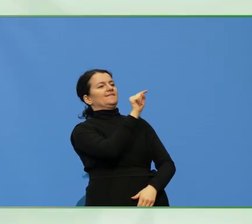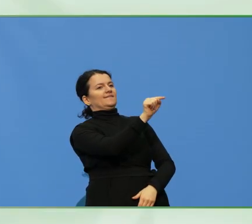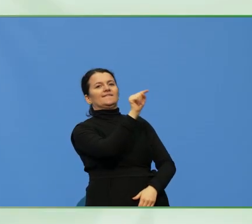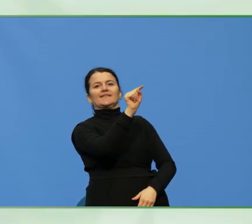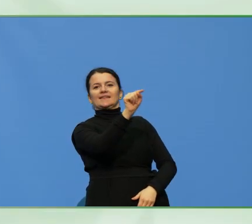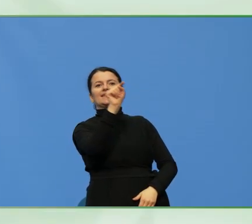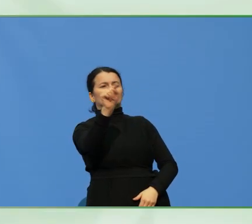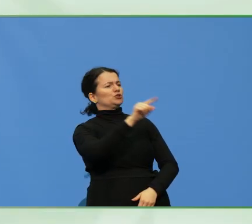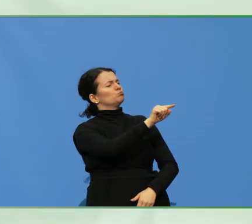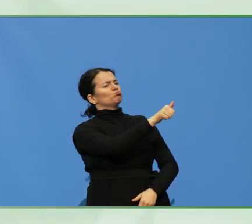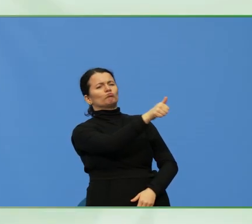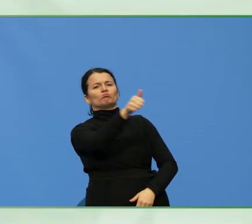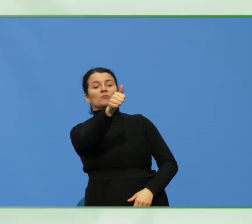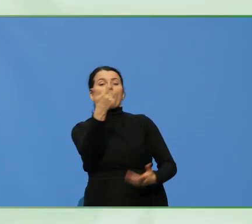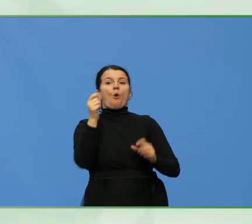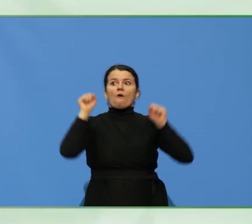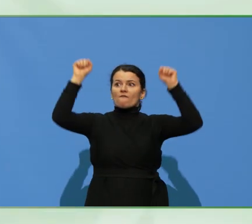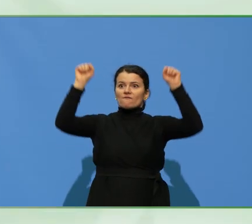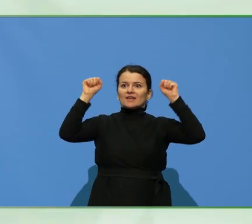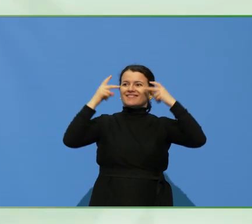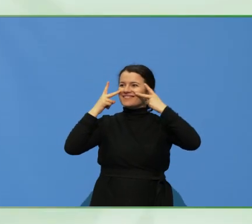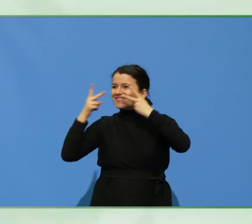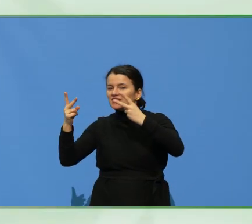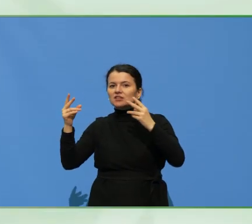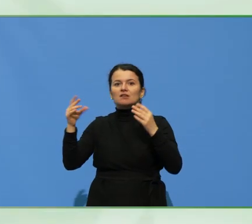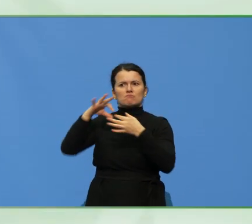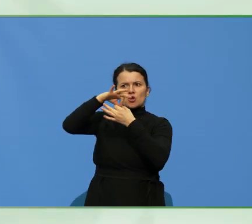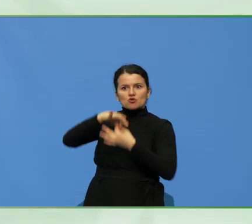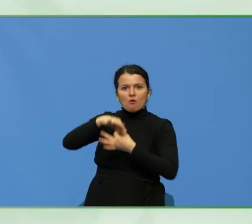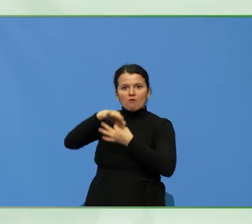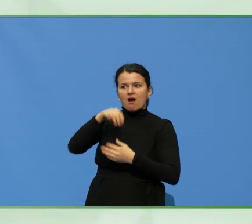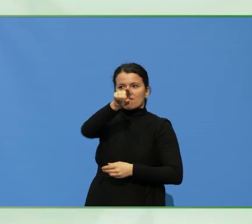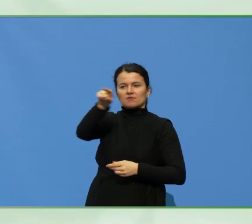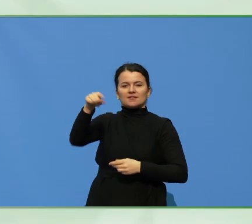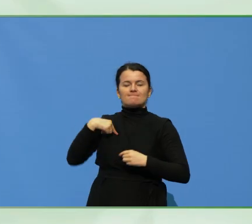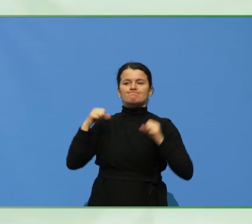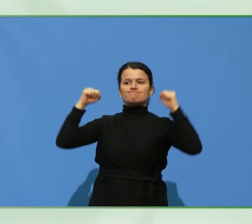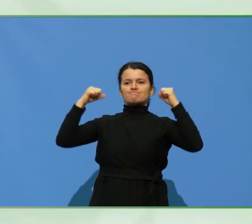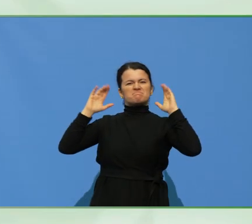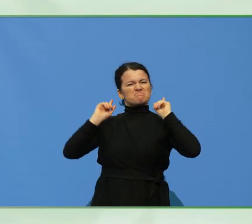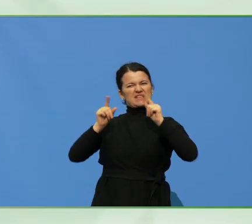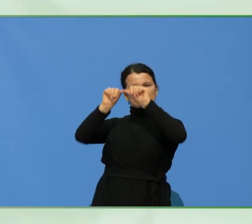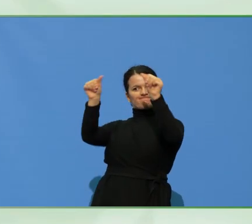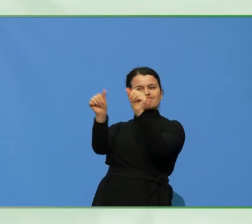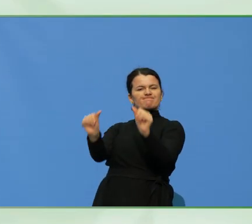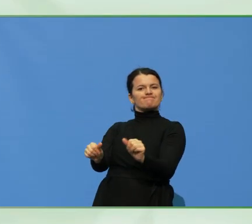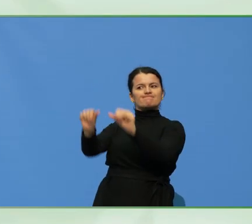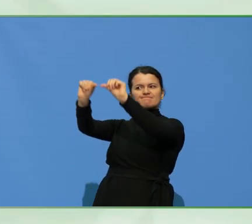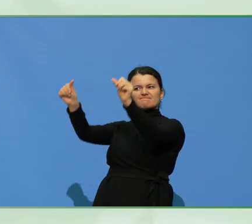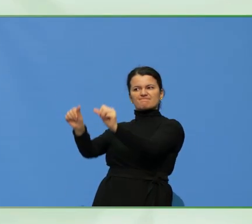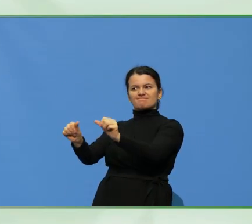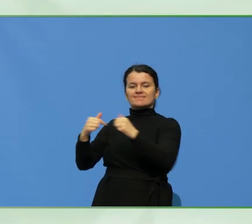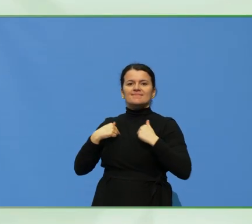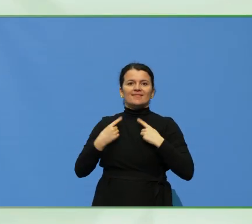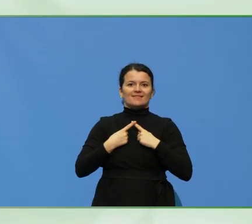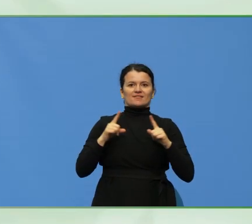and especially in fitness, in yoga, it's been quite toxic. We're all supposed to conform to fit this